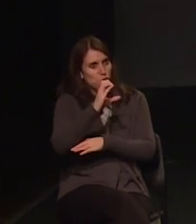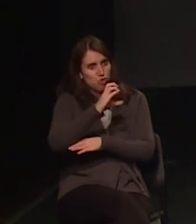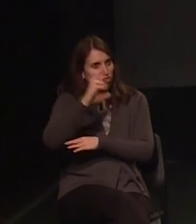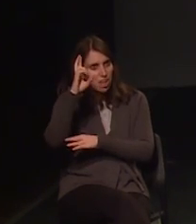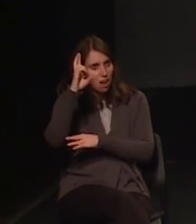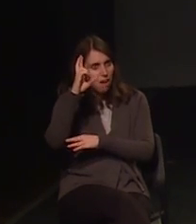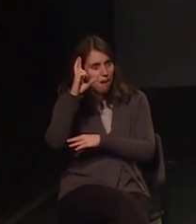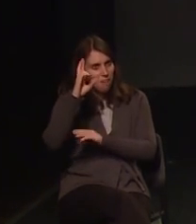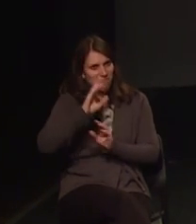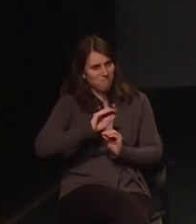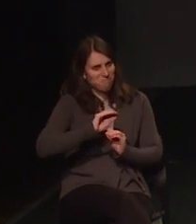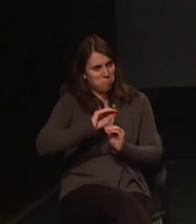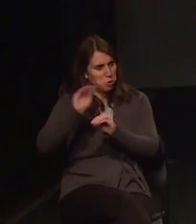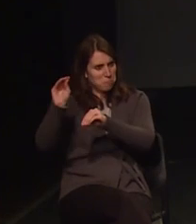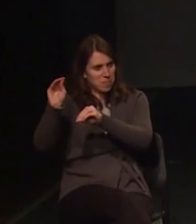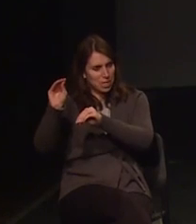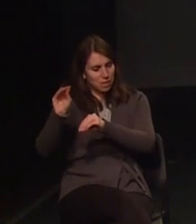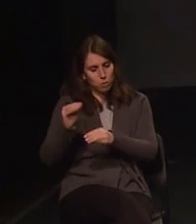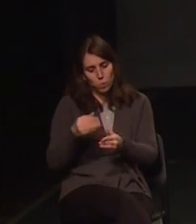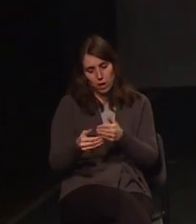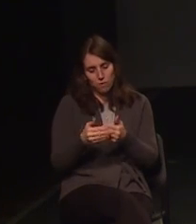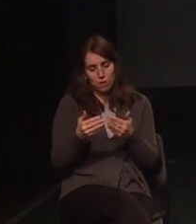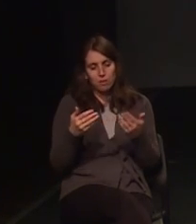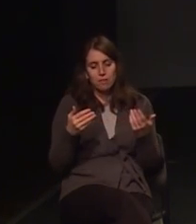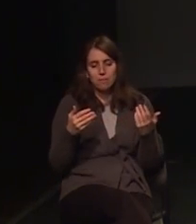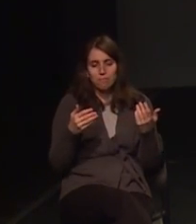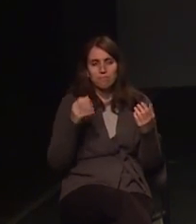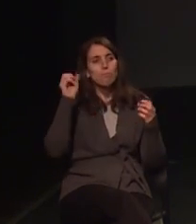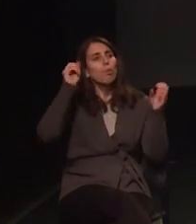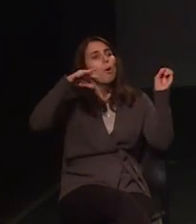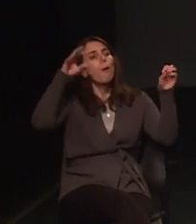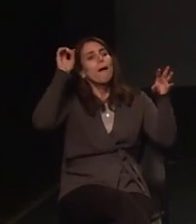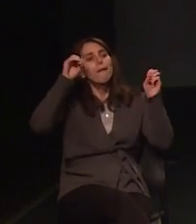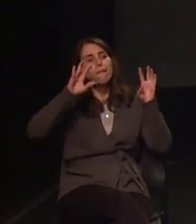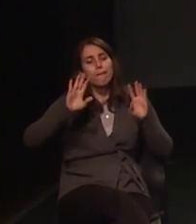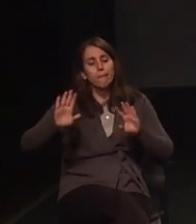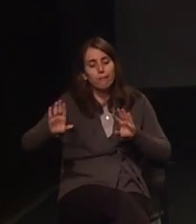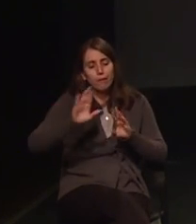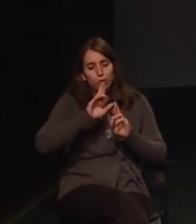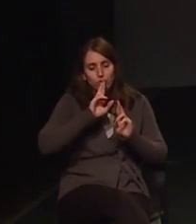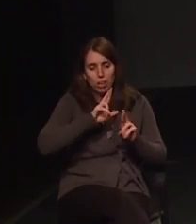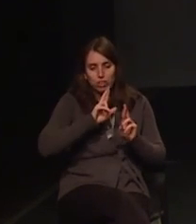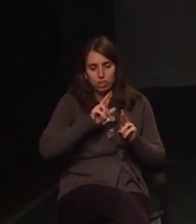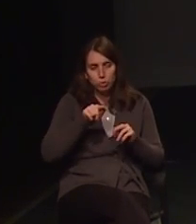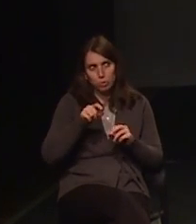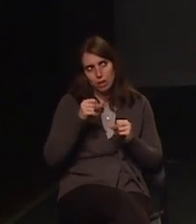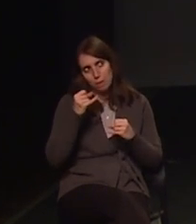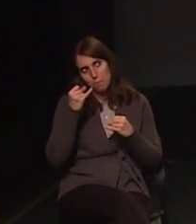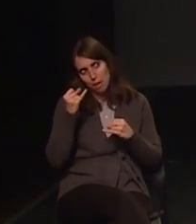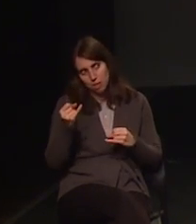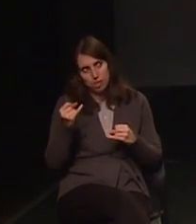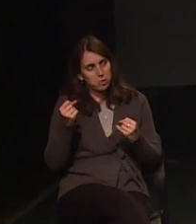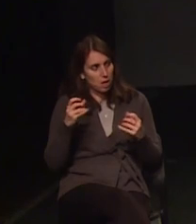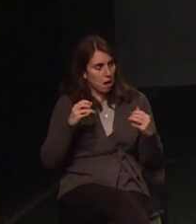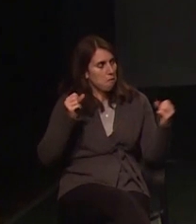was, they threw out what their reaction was going to be. And you can imagine there was great